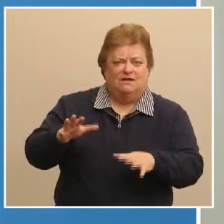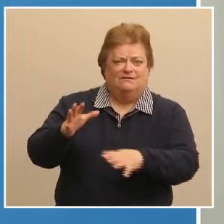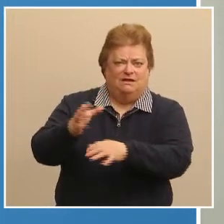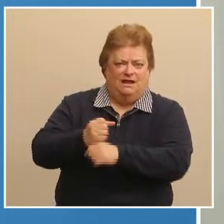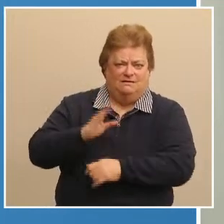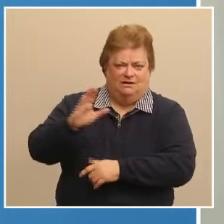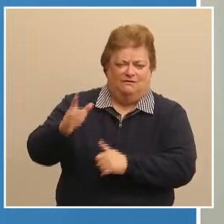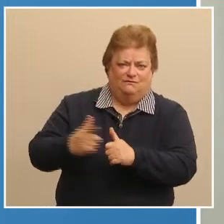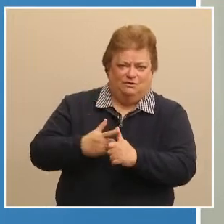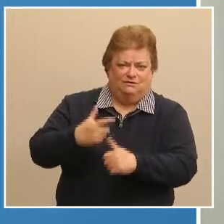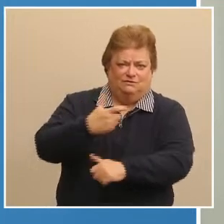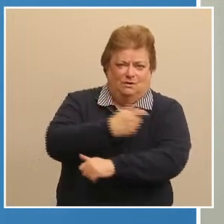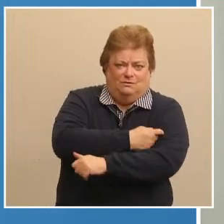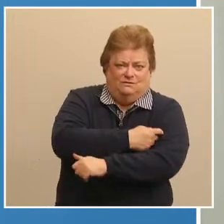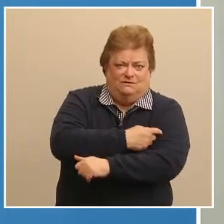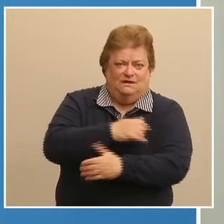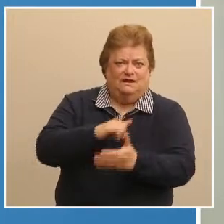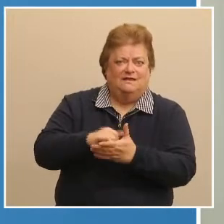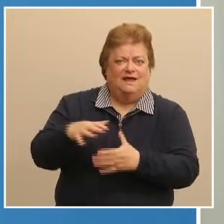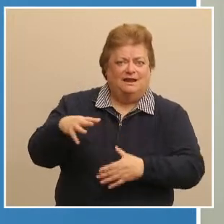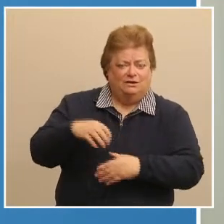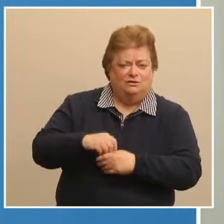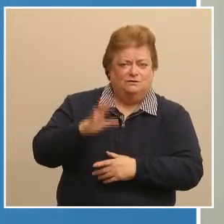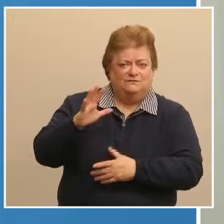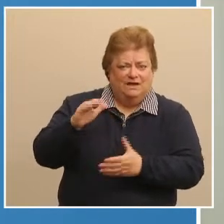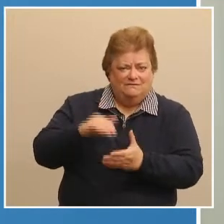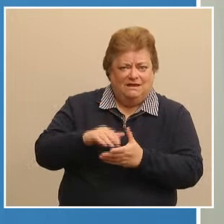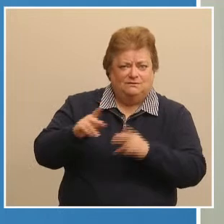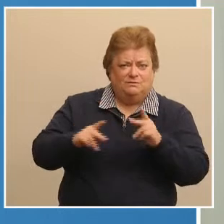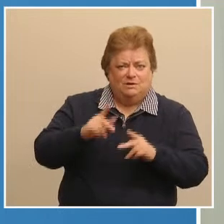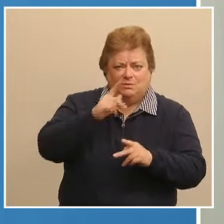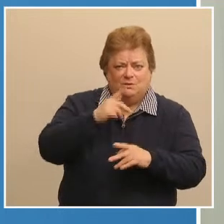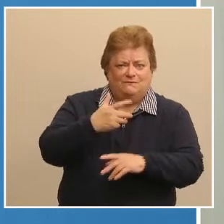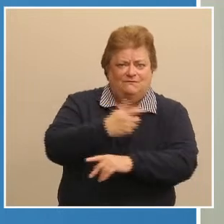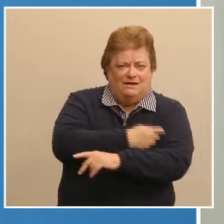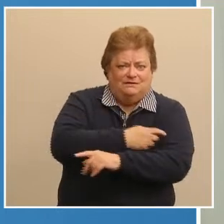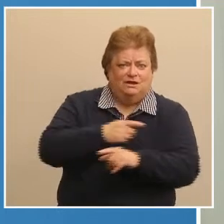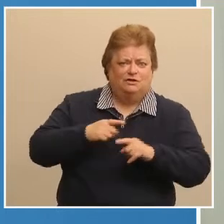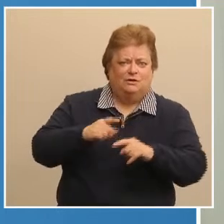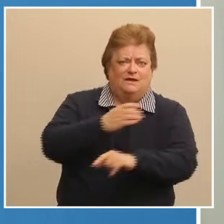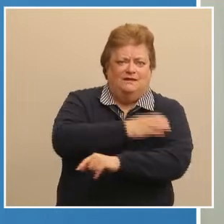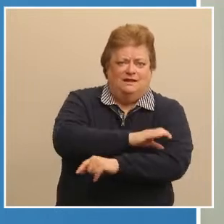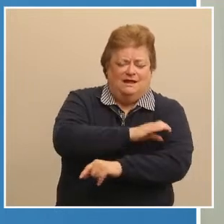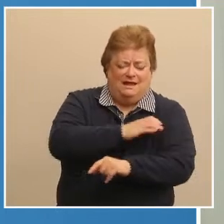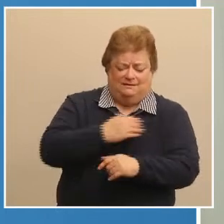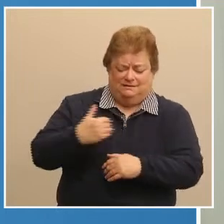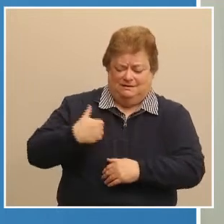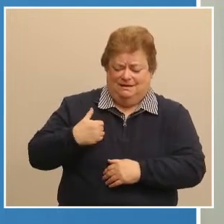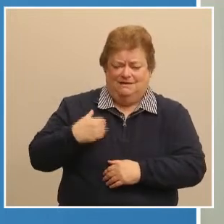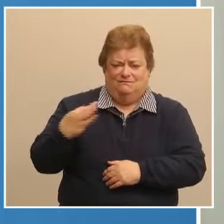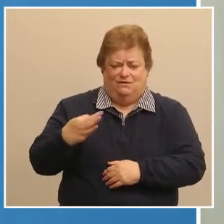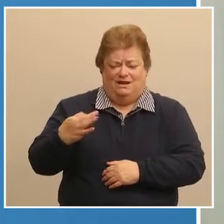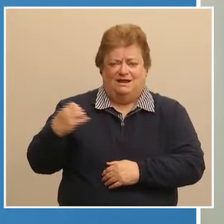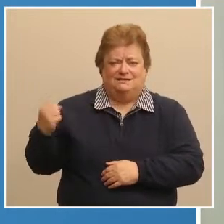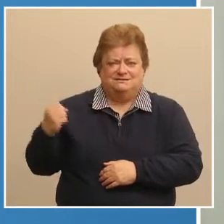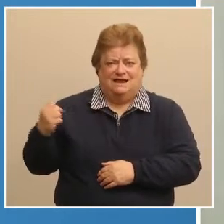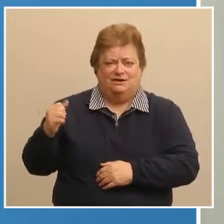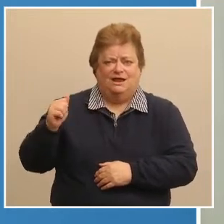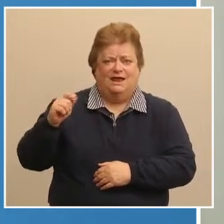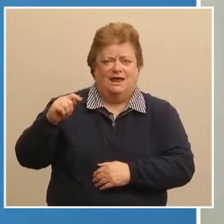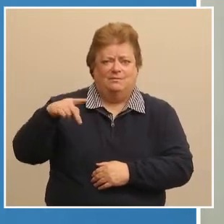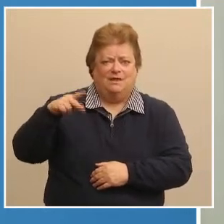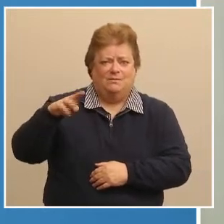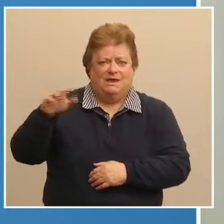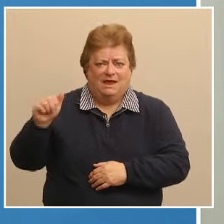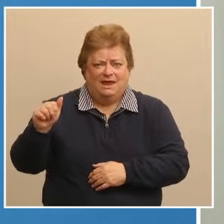first doses. And this includes the nearly 5,000 individuals who got vaccinated during the clinics just this past Friday and Saturday at the Pinnacle Bank